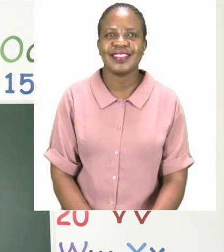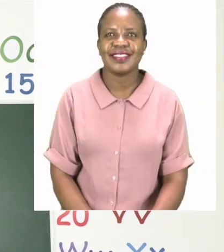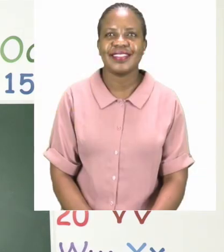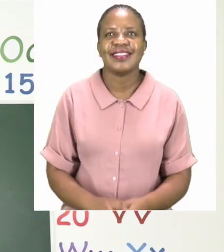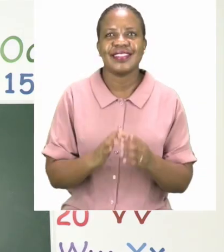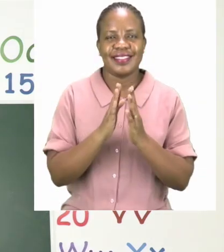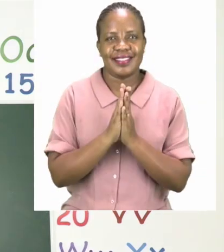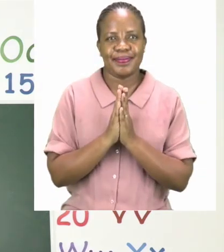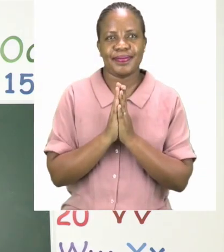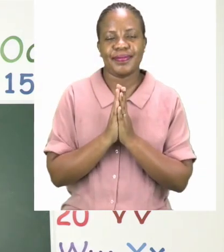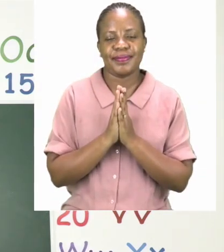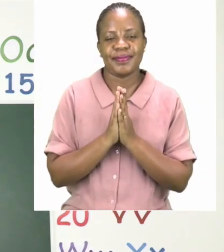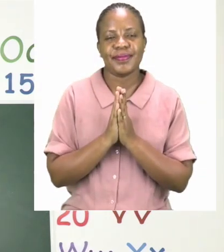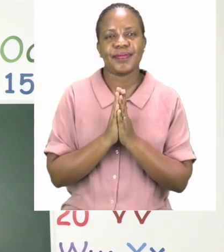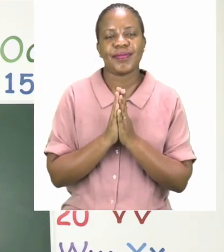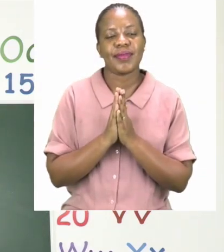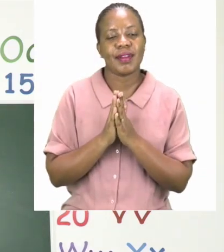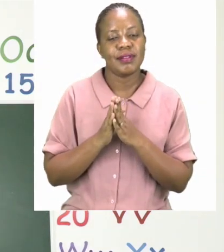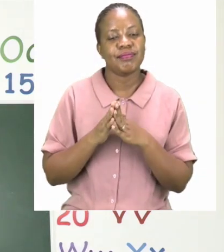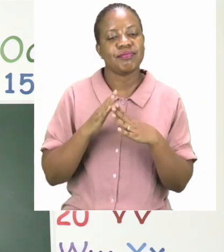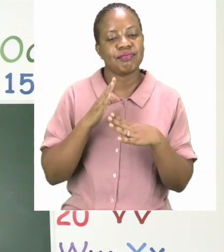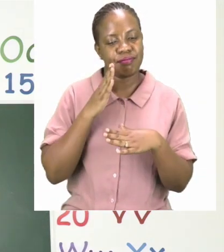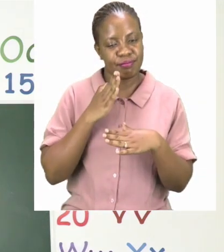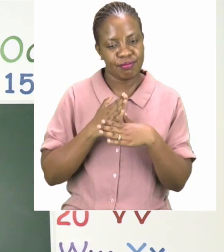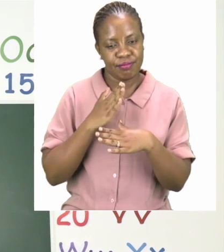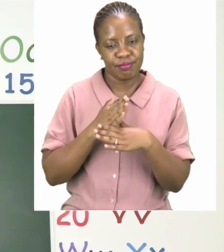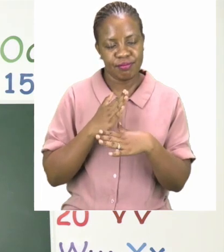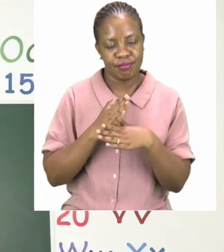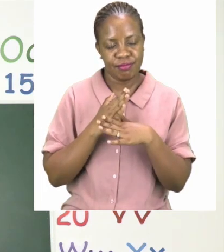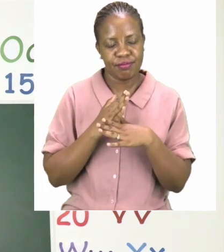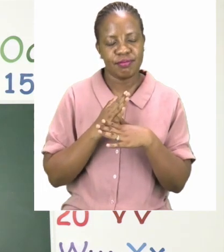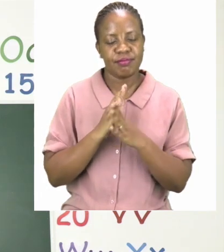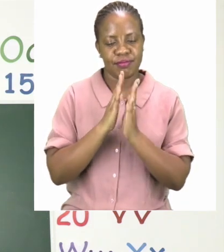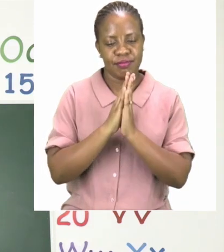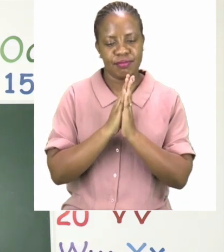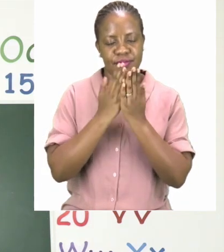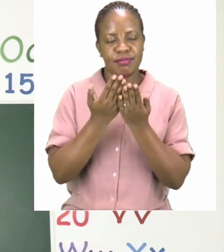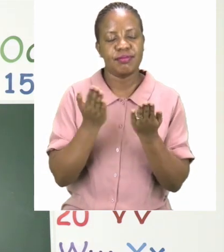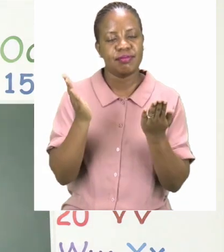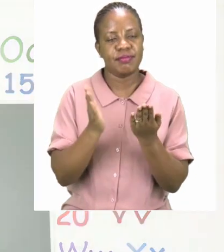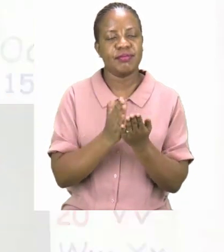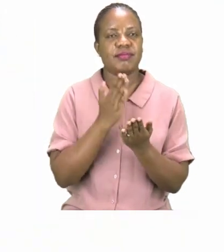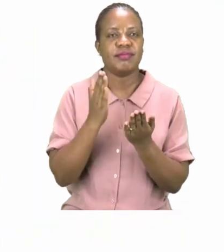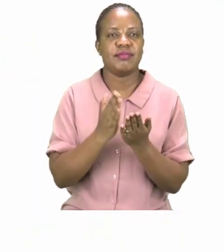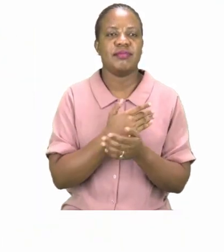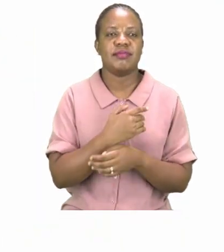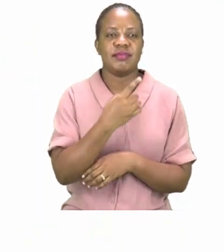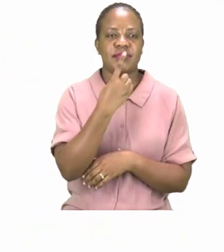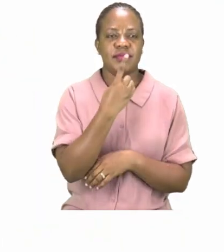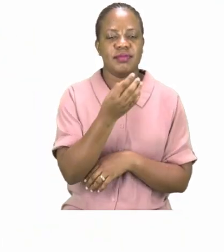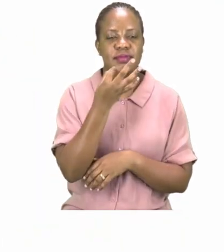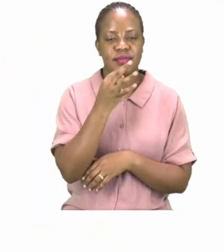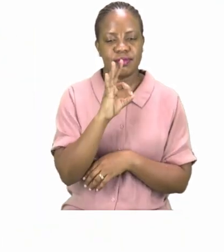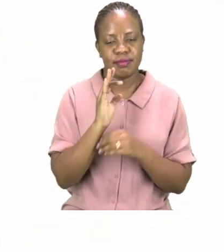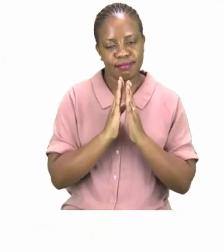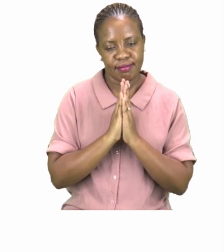Our next lesson, boys and girls, please can you turn to page 19.